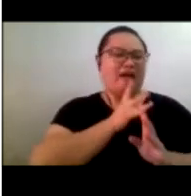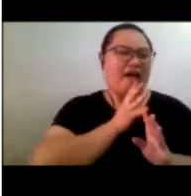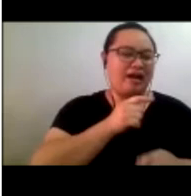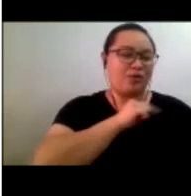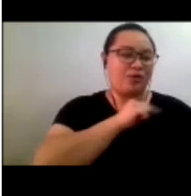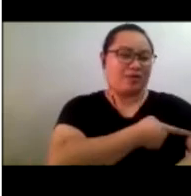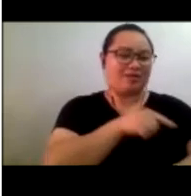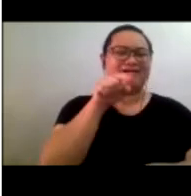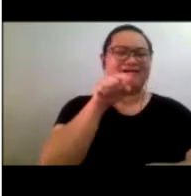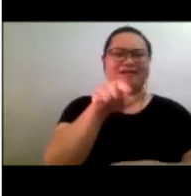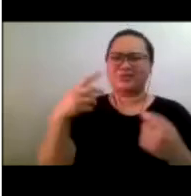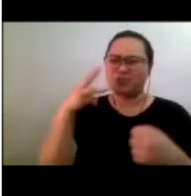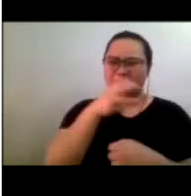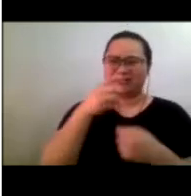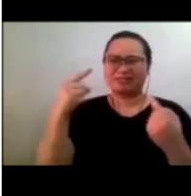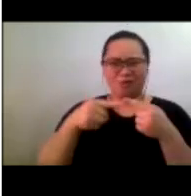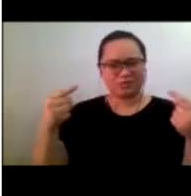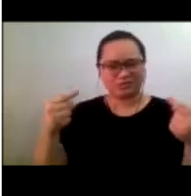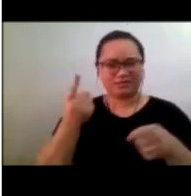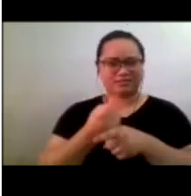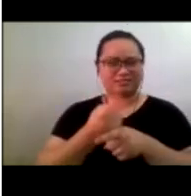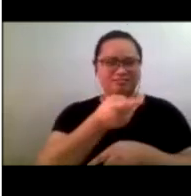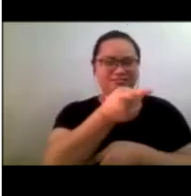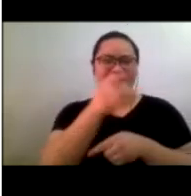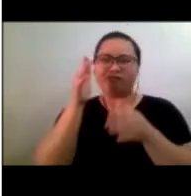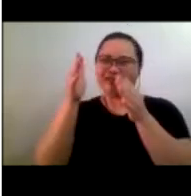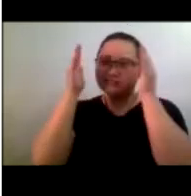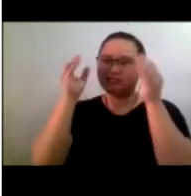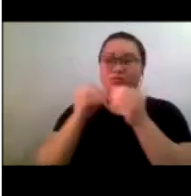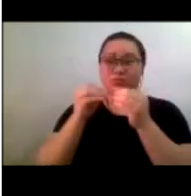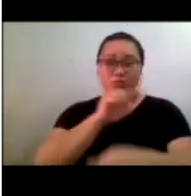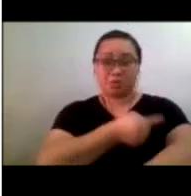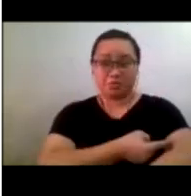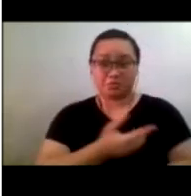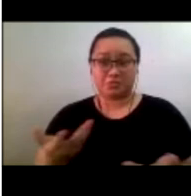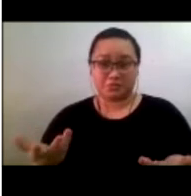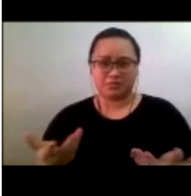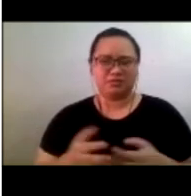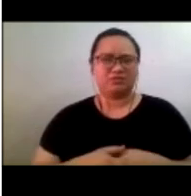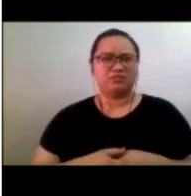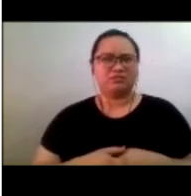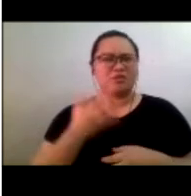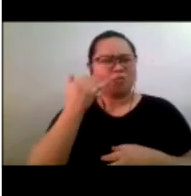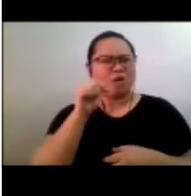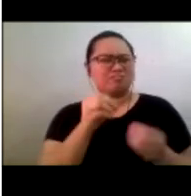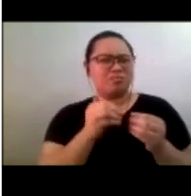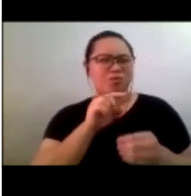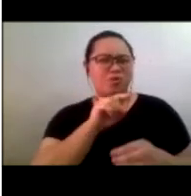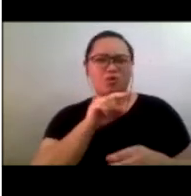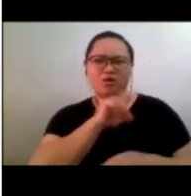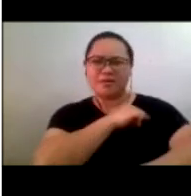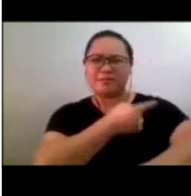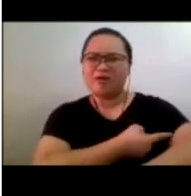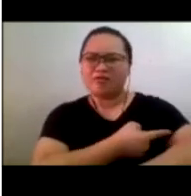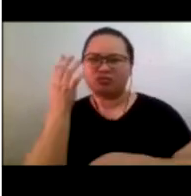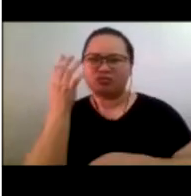And she explains this further. So why do you become more powerful by listening? So, and this is